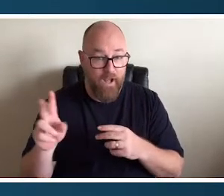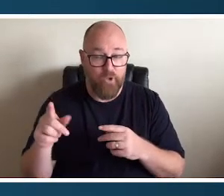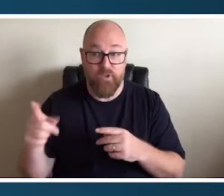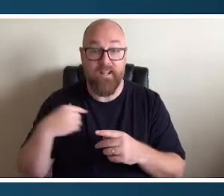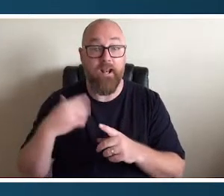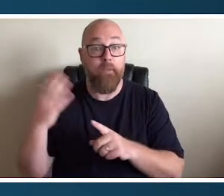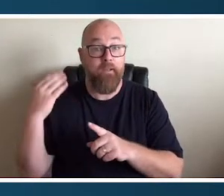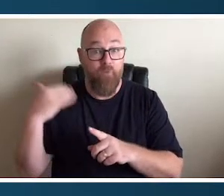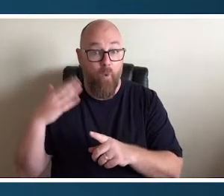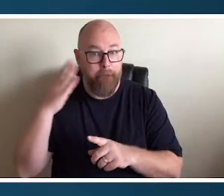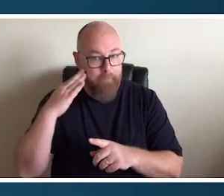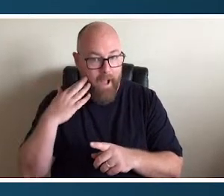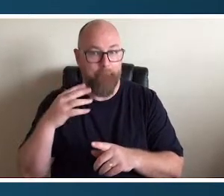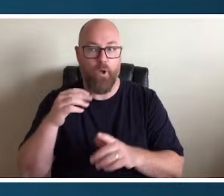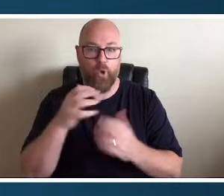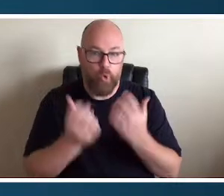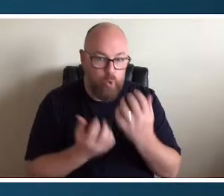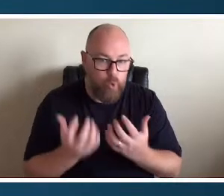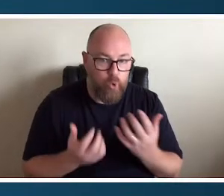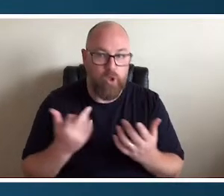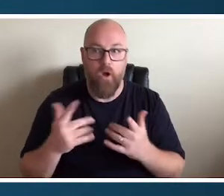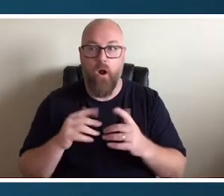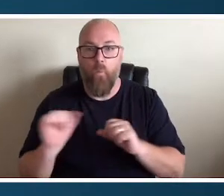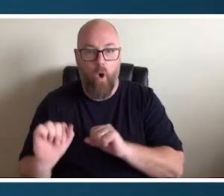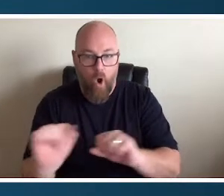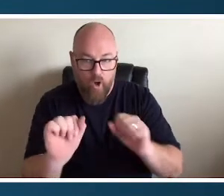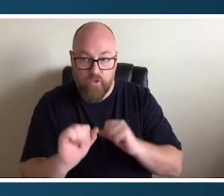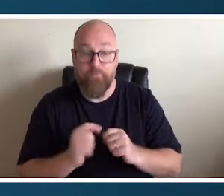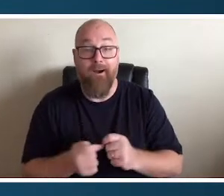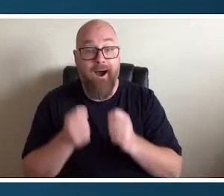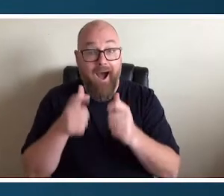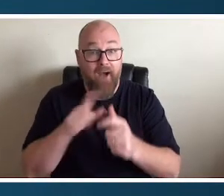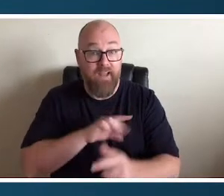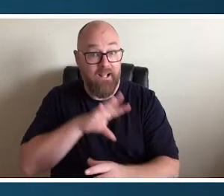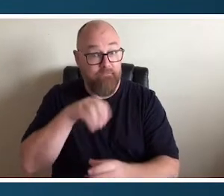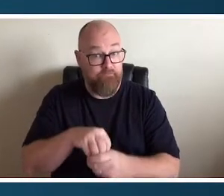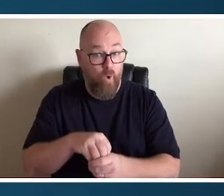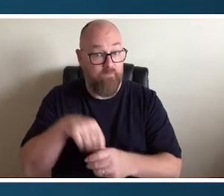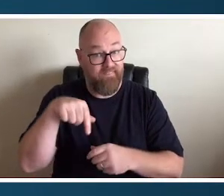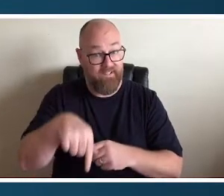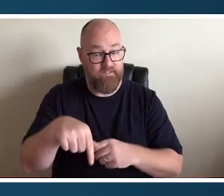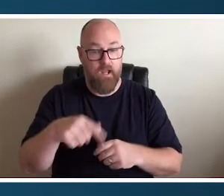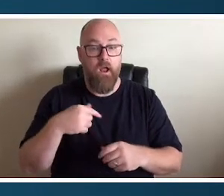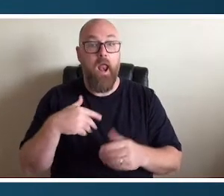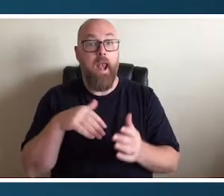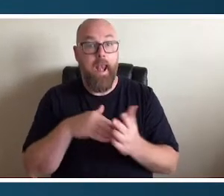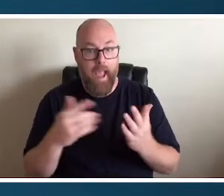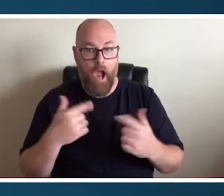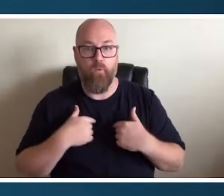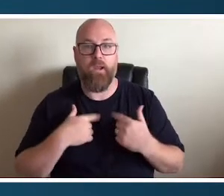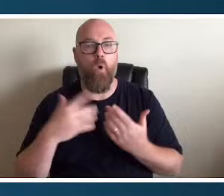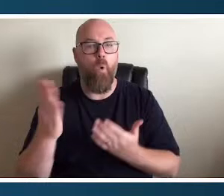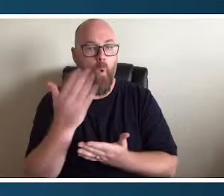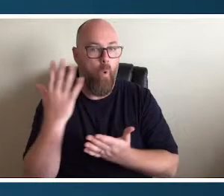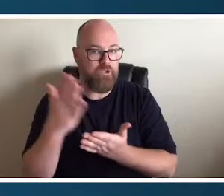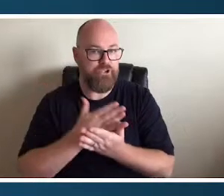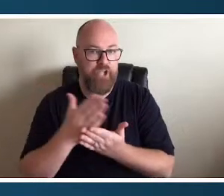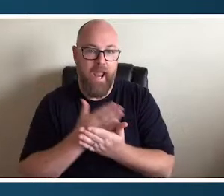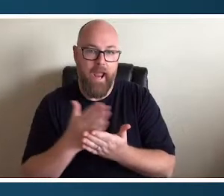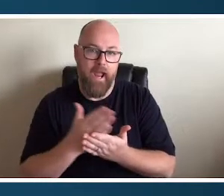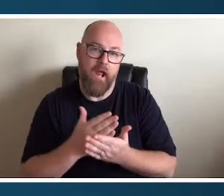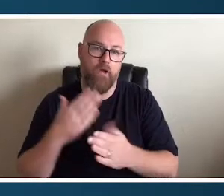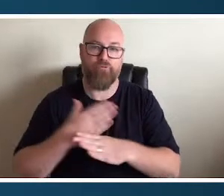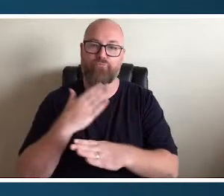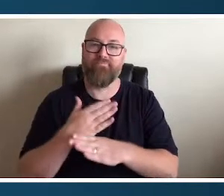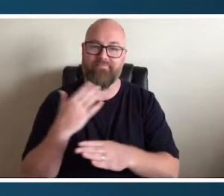of the cooking and washing, but after she participated, we are all sharing chores equally and tending to our own laundry,"